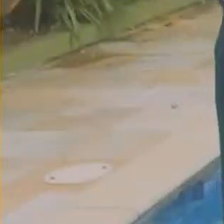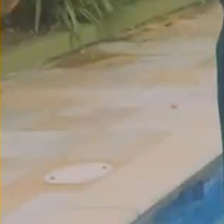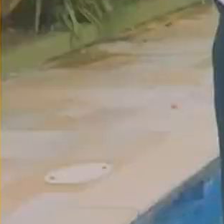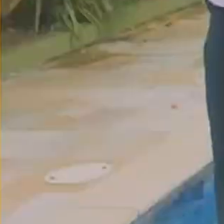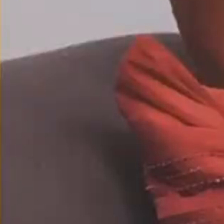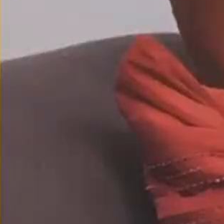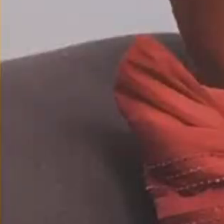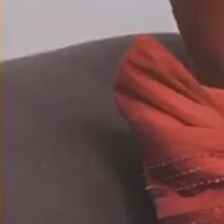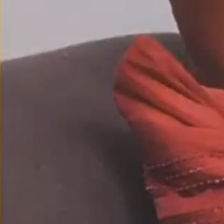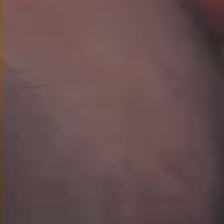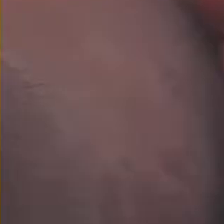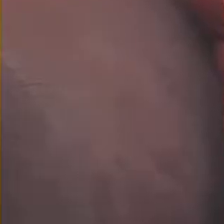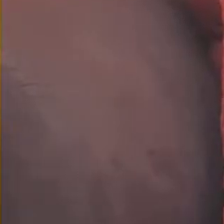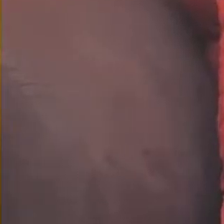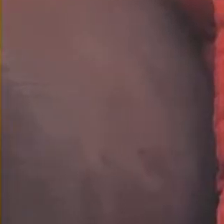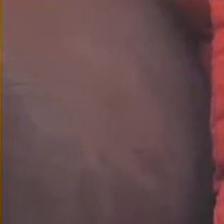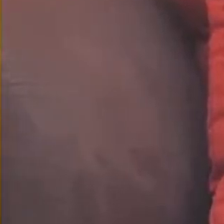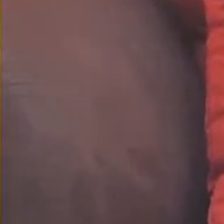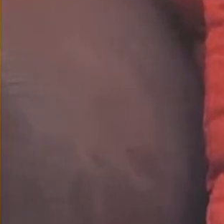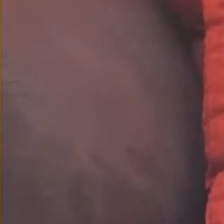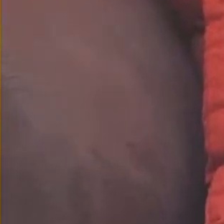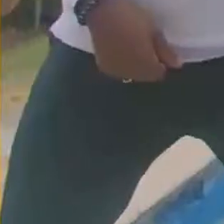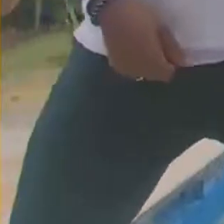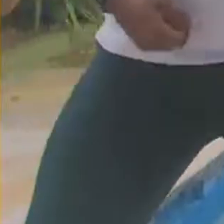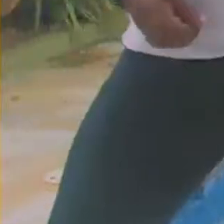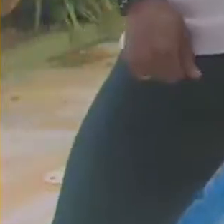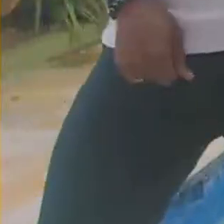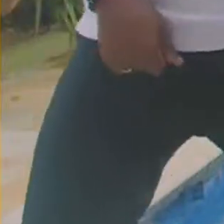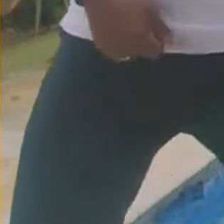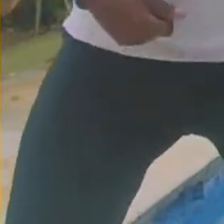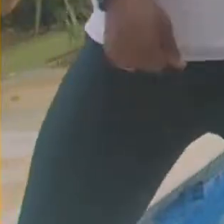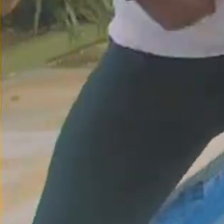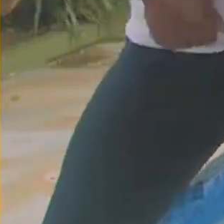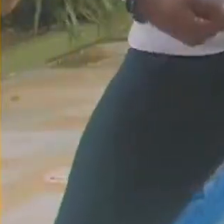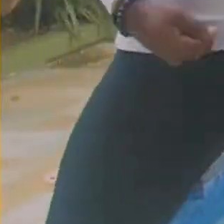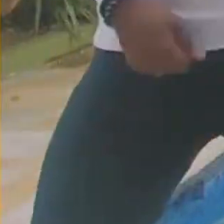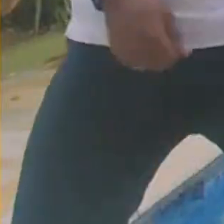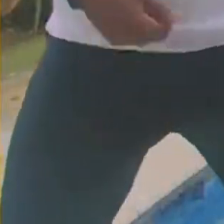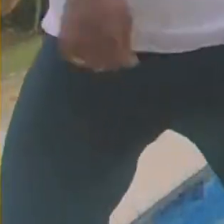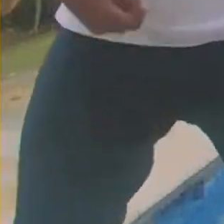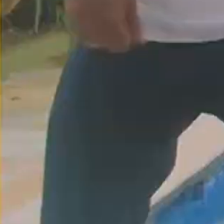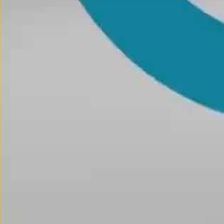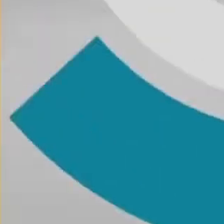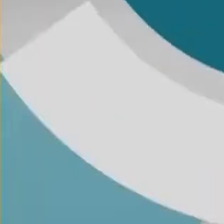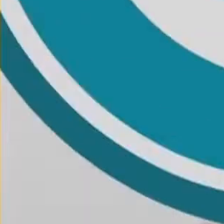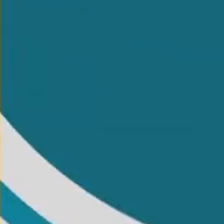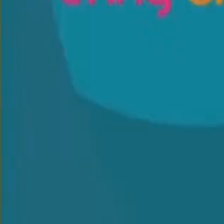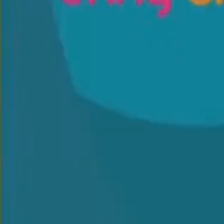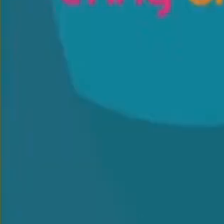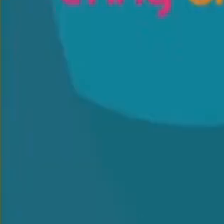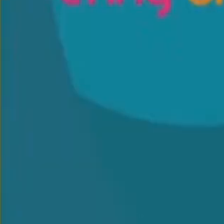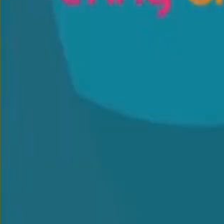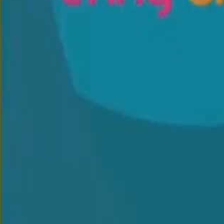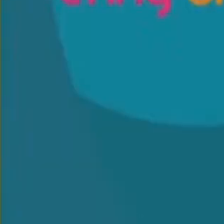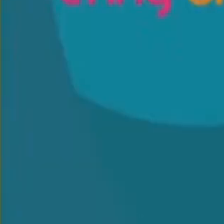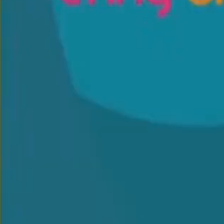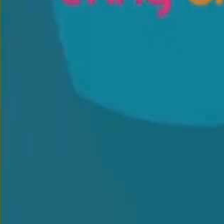What is that? You ever see him blush? Scrub it down. So I'm not doing that. Scrub it down.